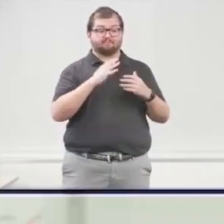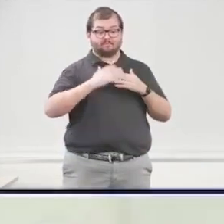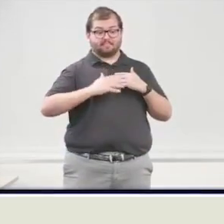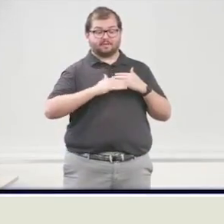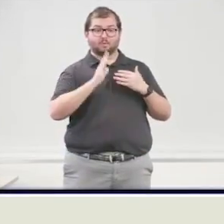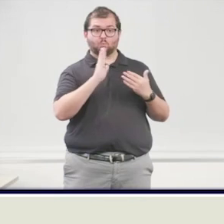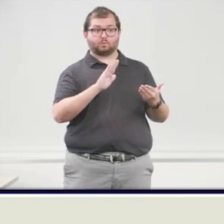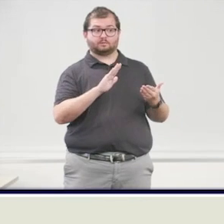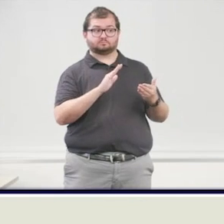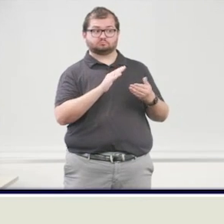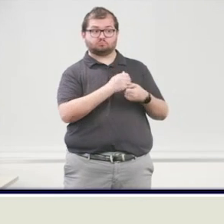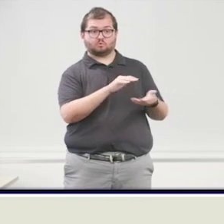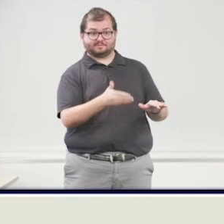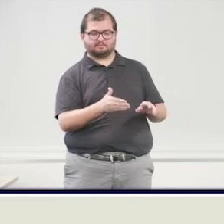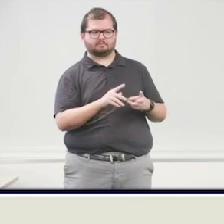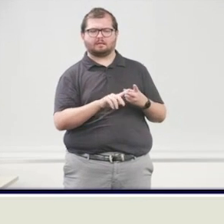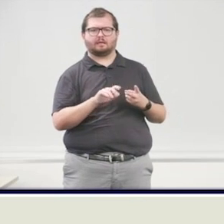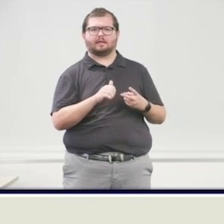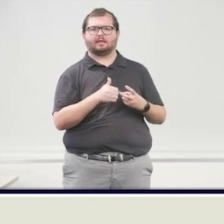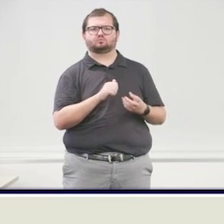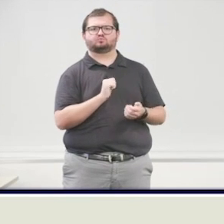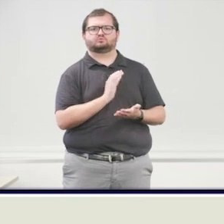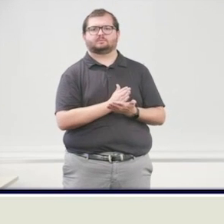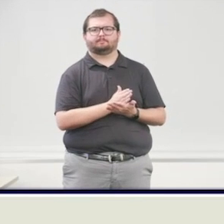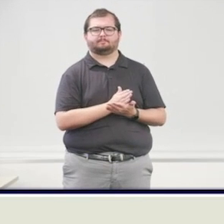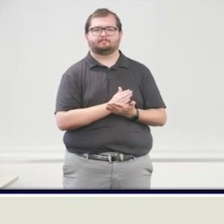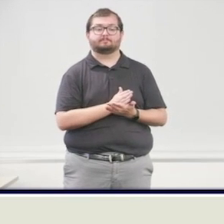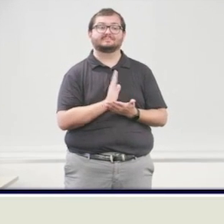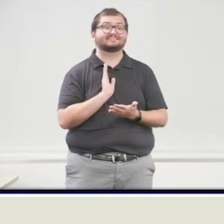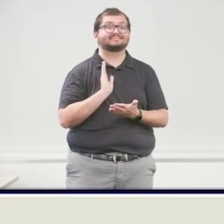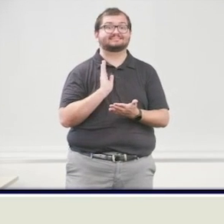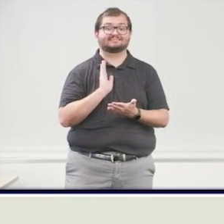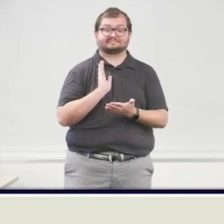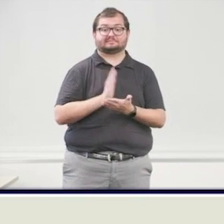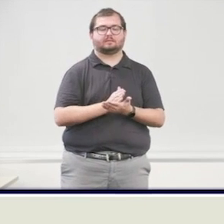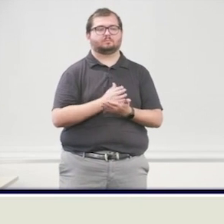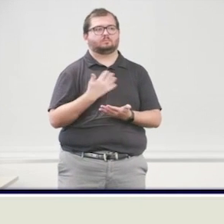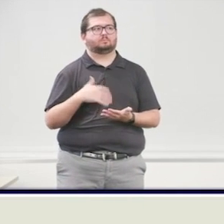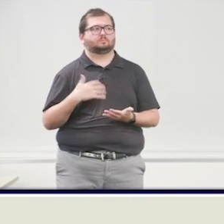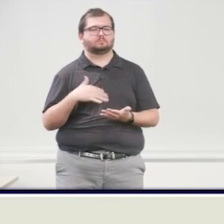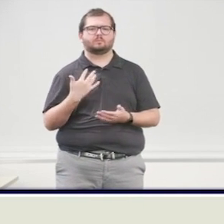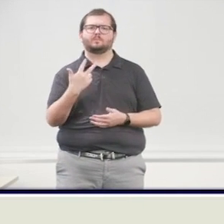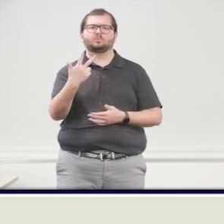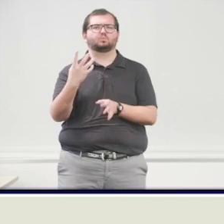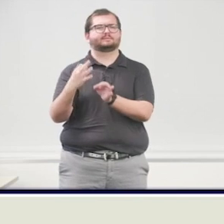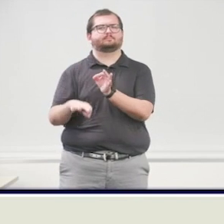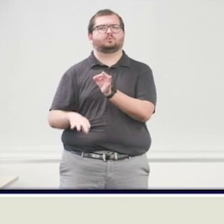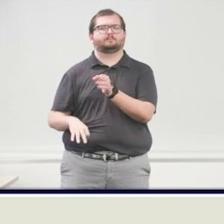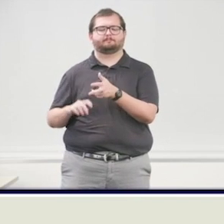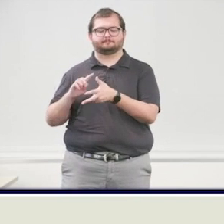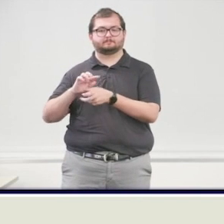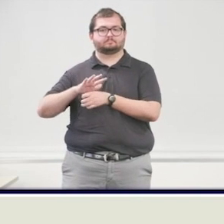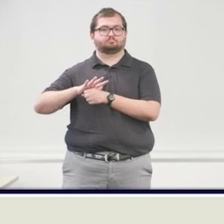you stop that bleed. Stopping that bleed is couple simple things.